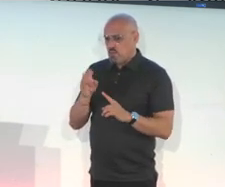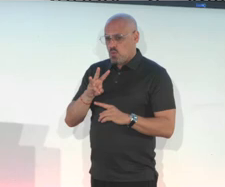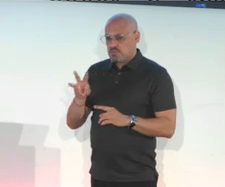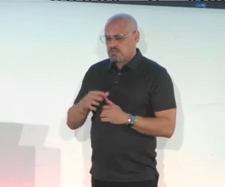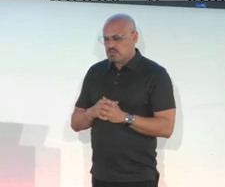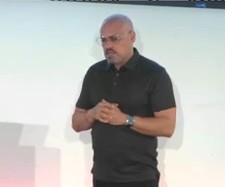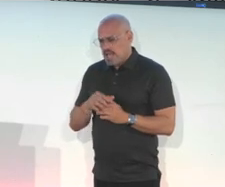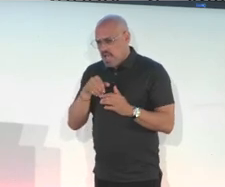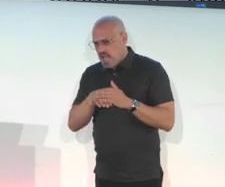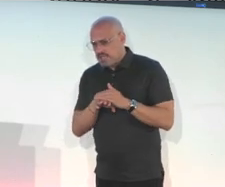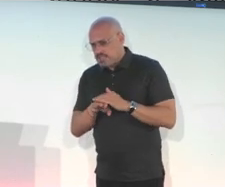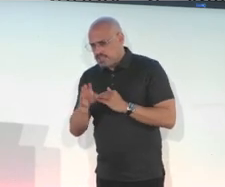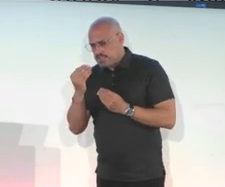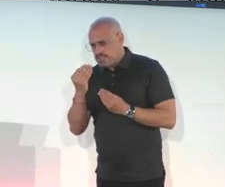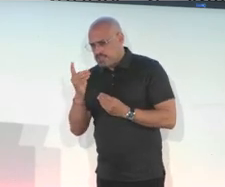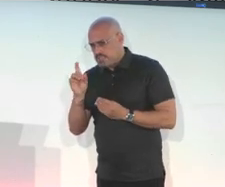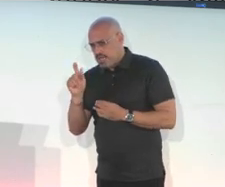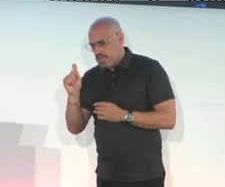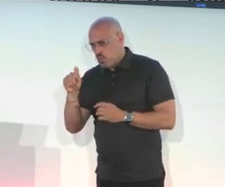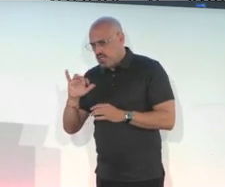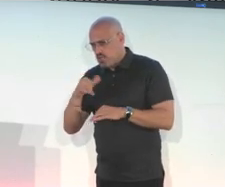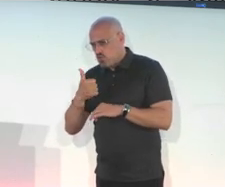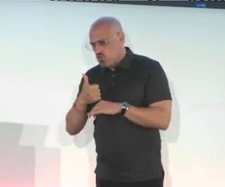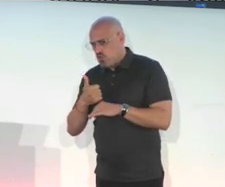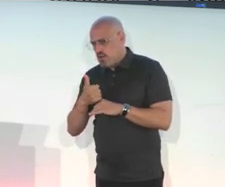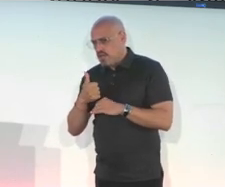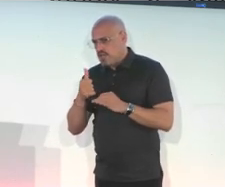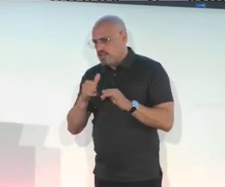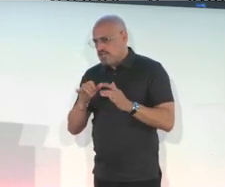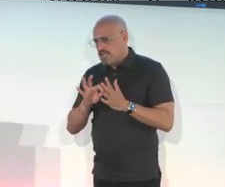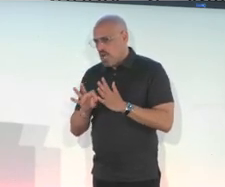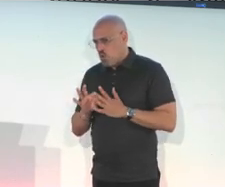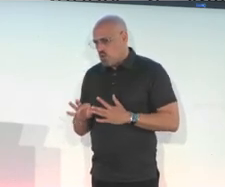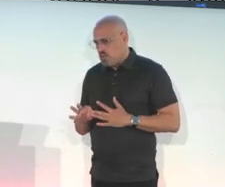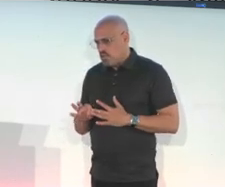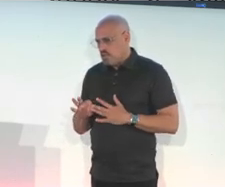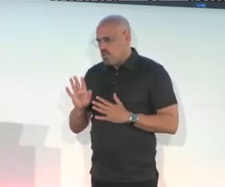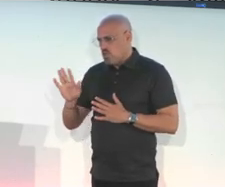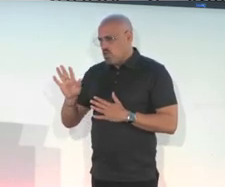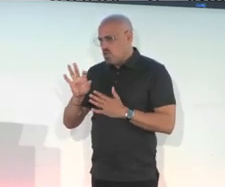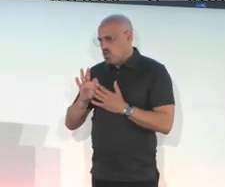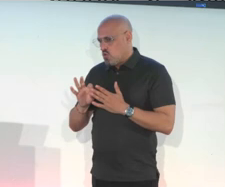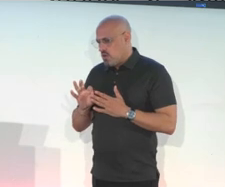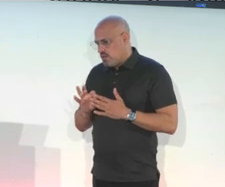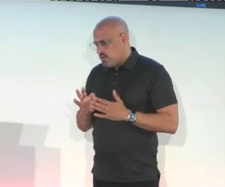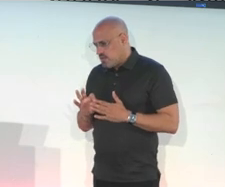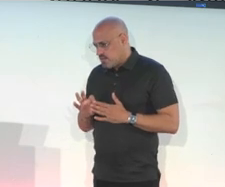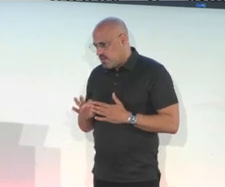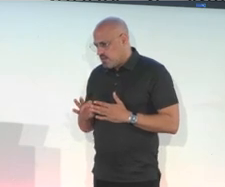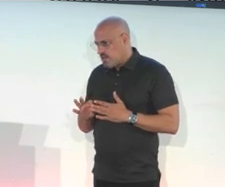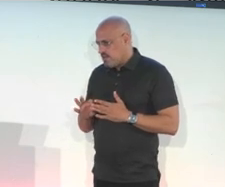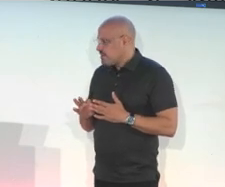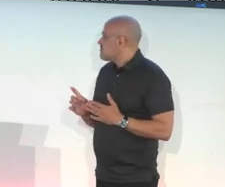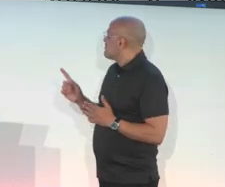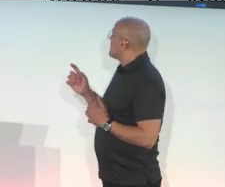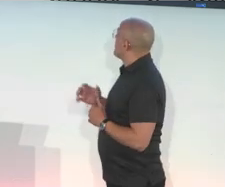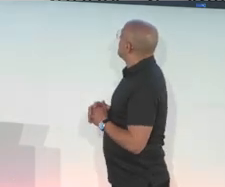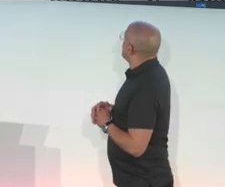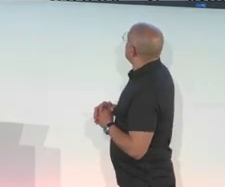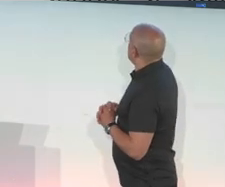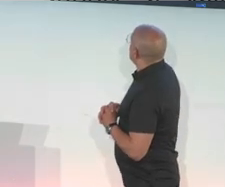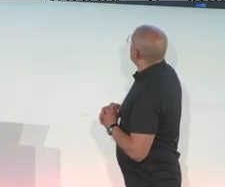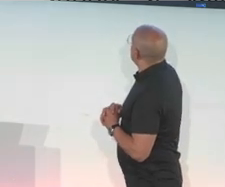Access the data. You need to create an account. Your account will only be enabled if you supply